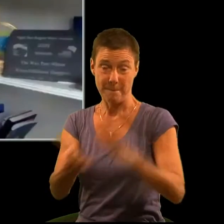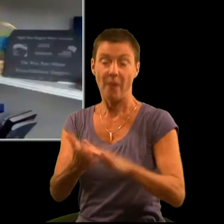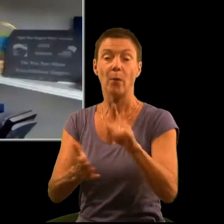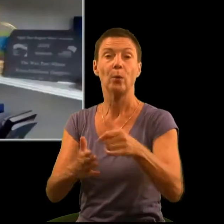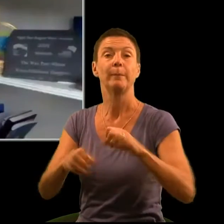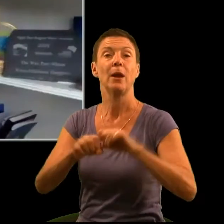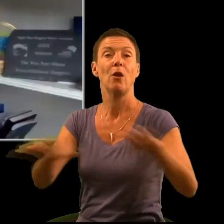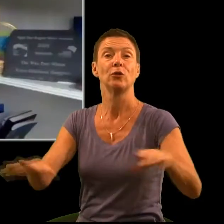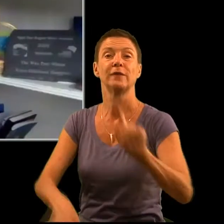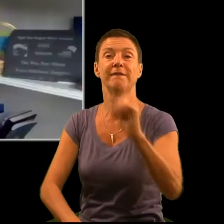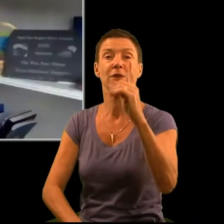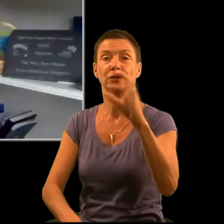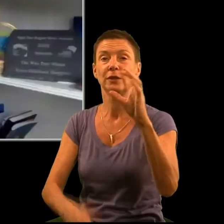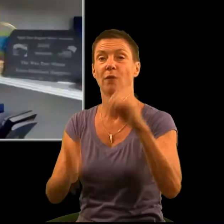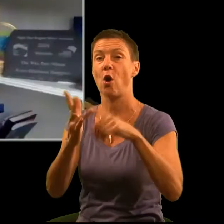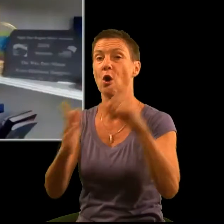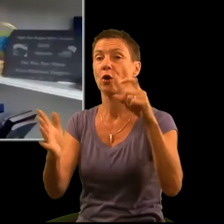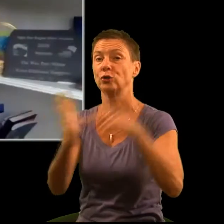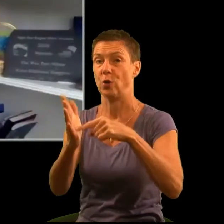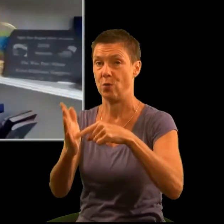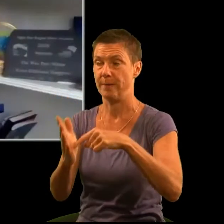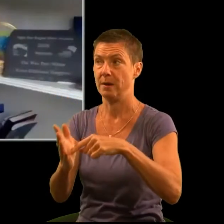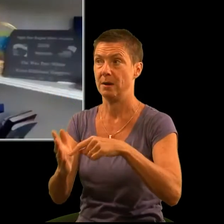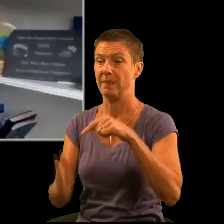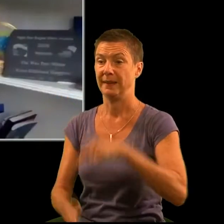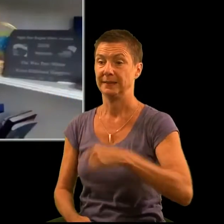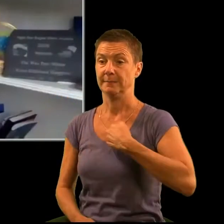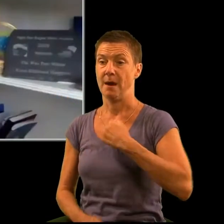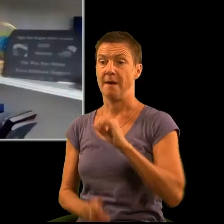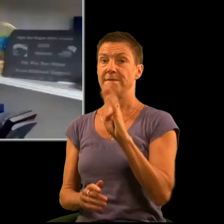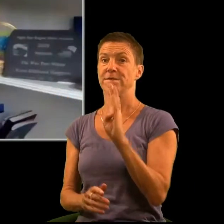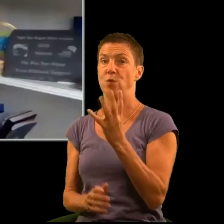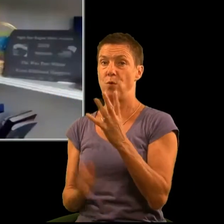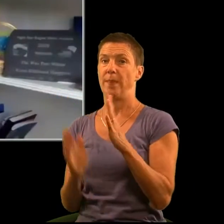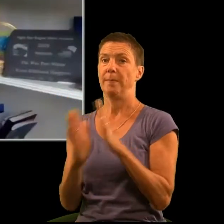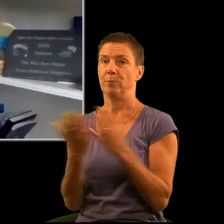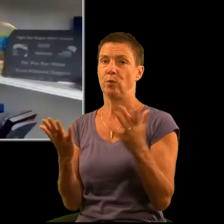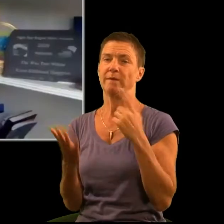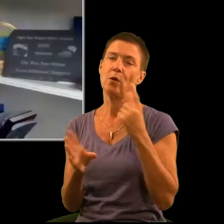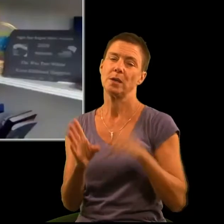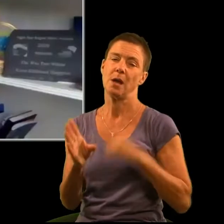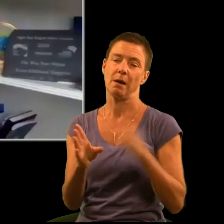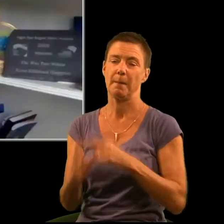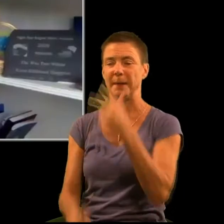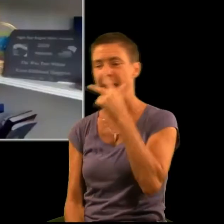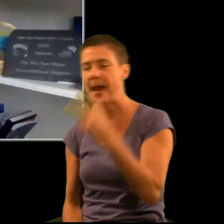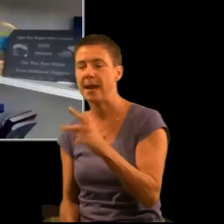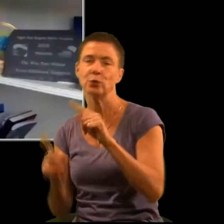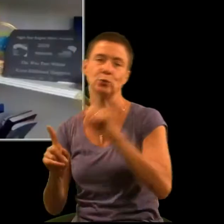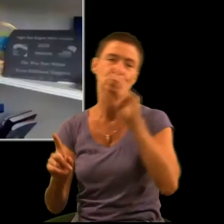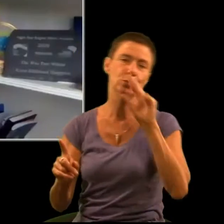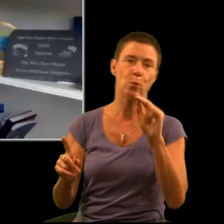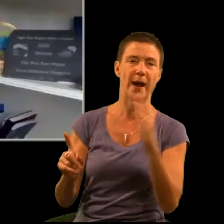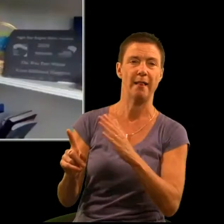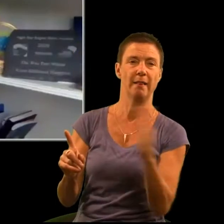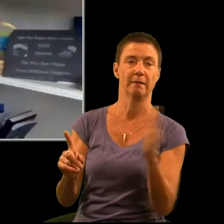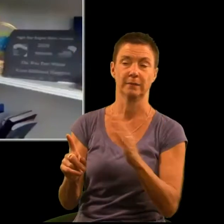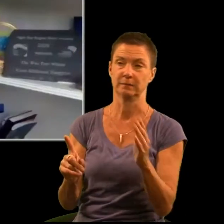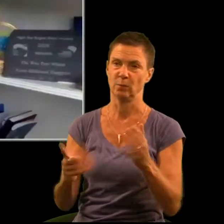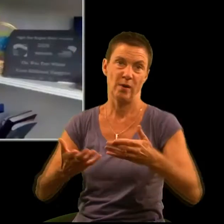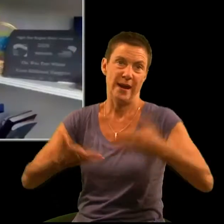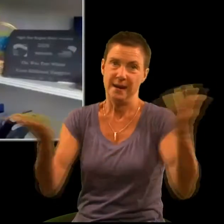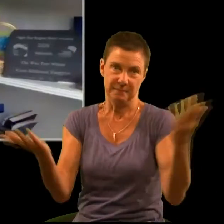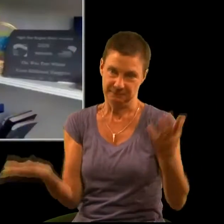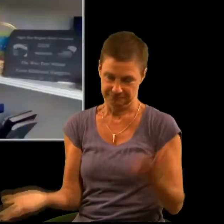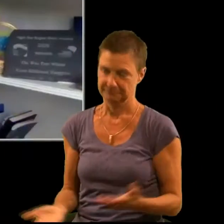of October. And this will be my 4th book for younger readers, sort of 8 to 12 and anyone over that as well